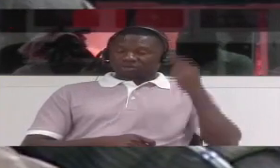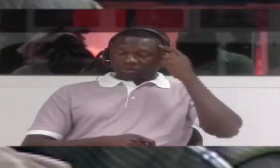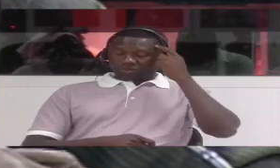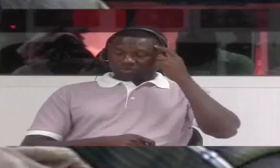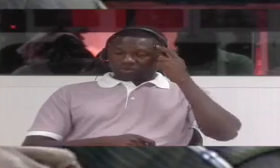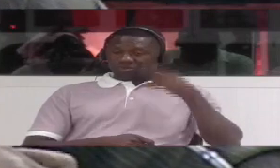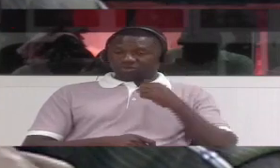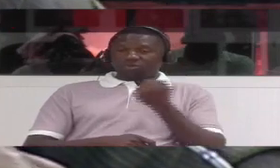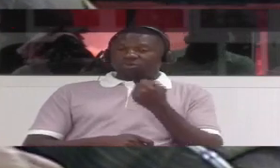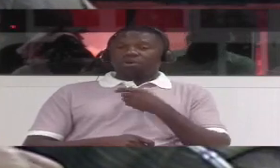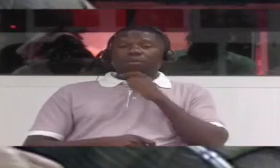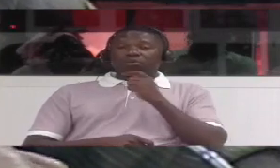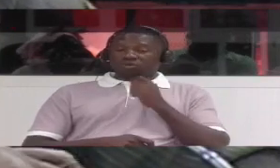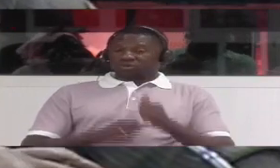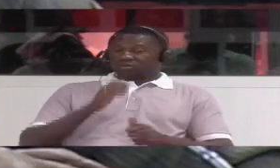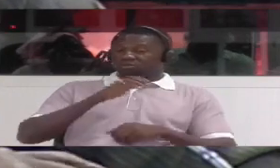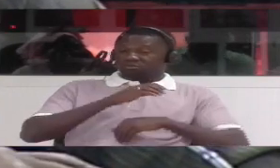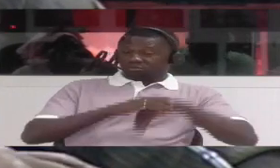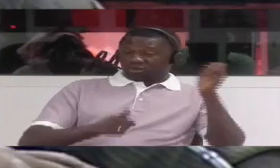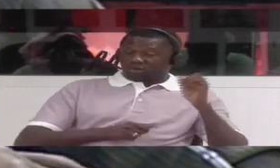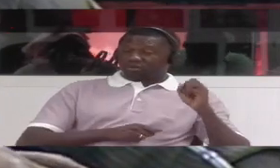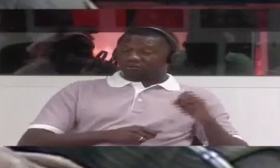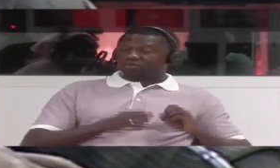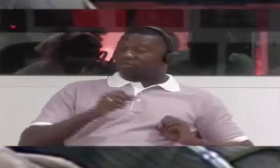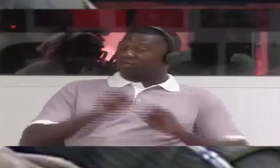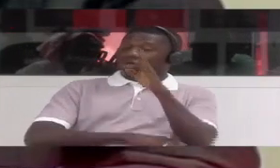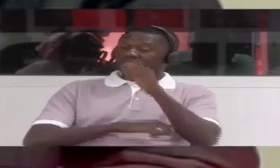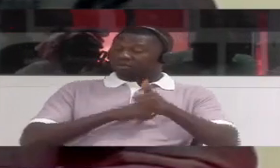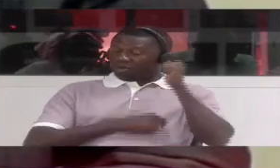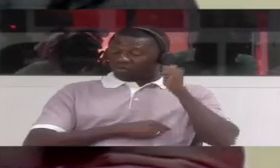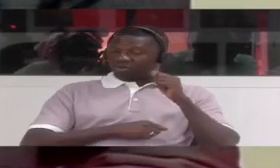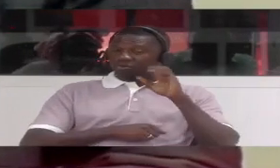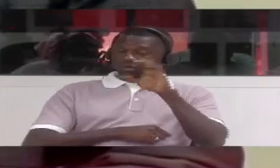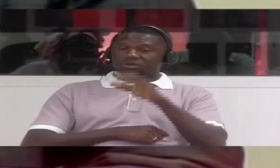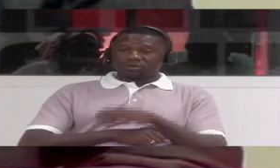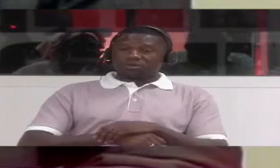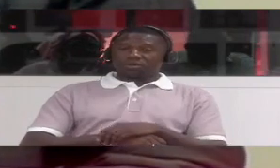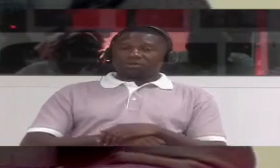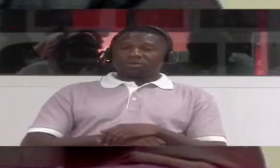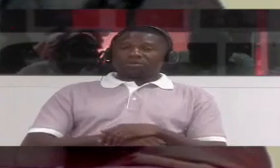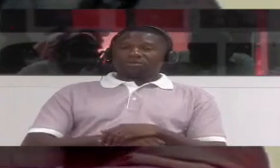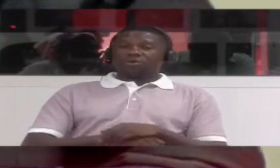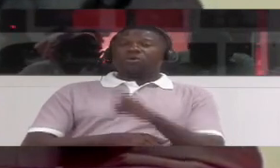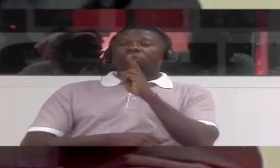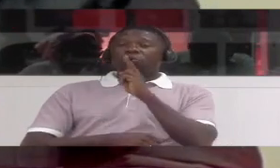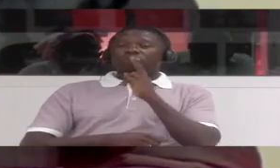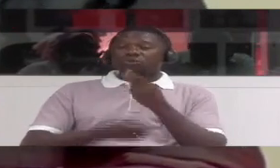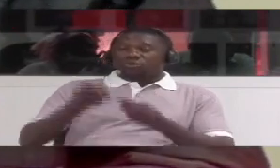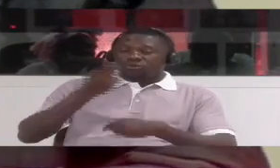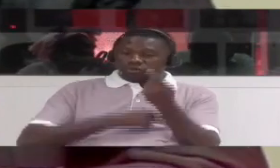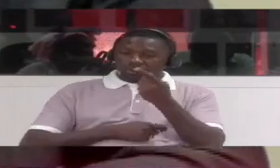was deported. Yes. He was deported. So, who sold the newspaper? Okay.